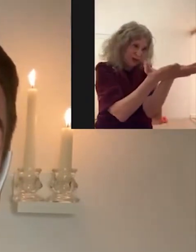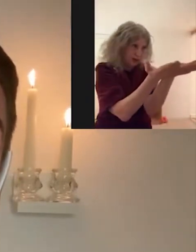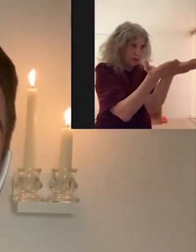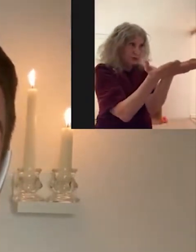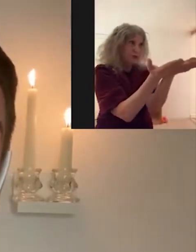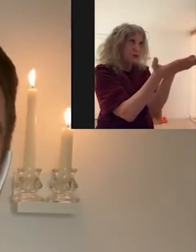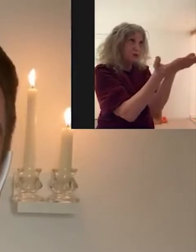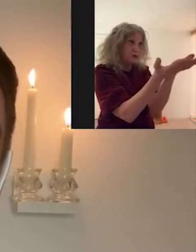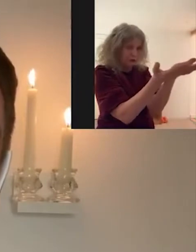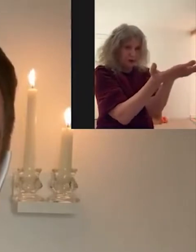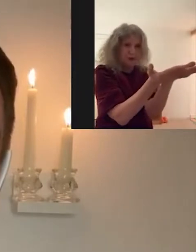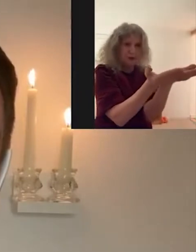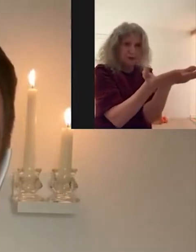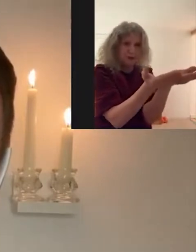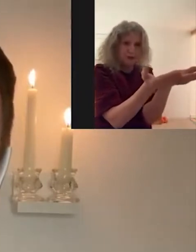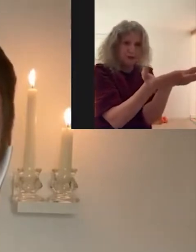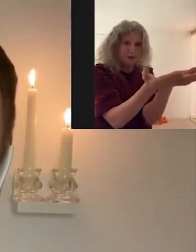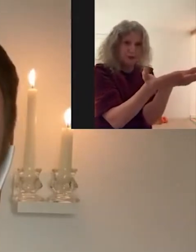to